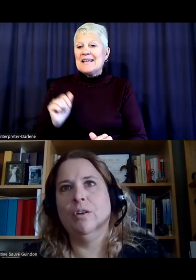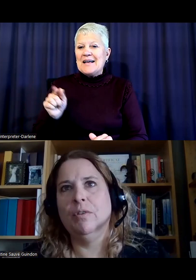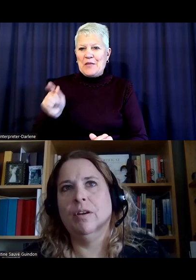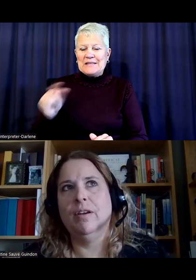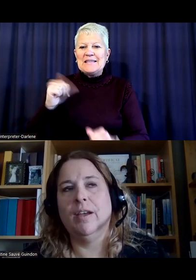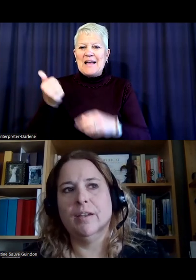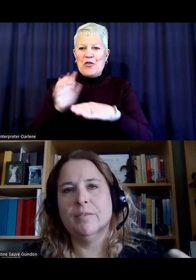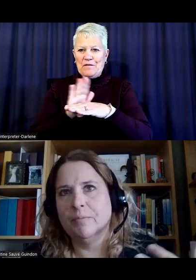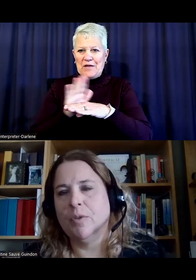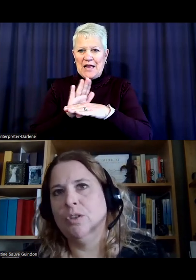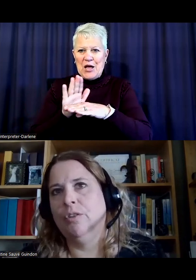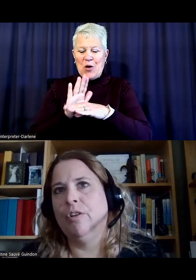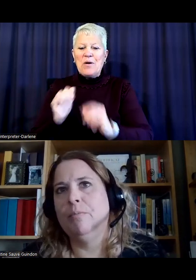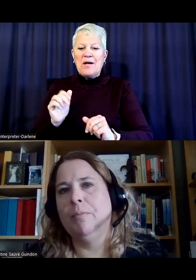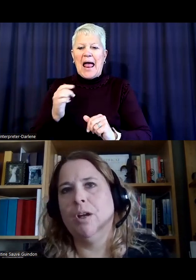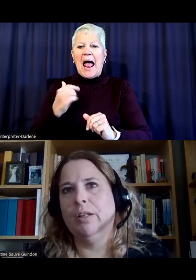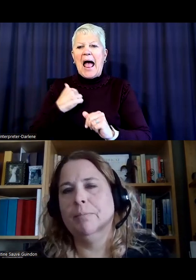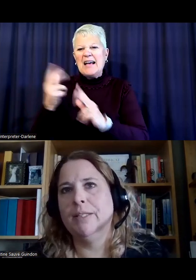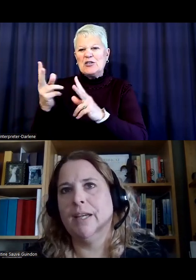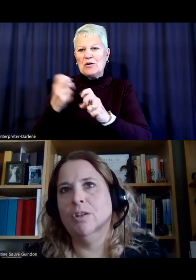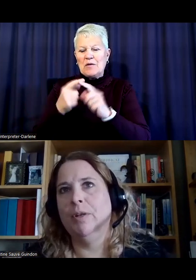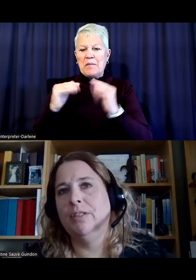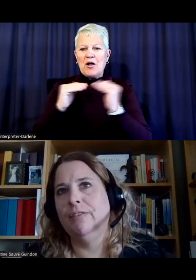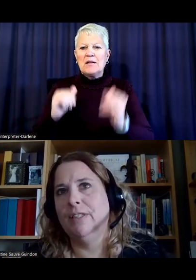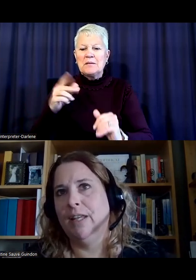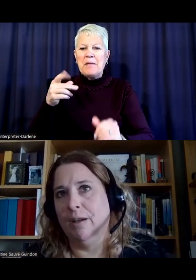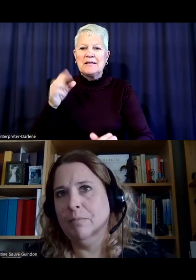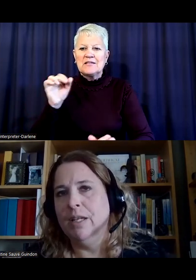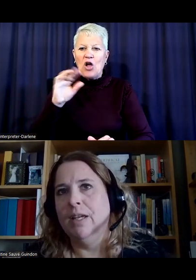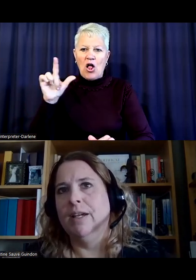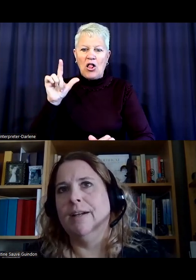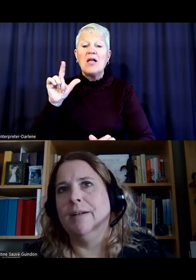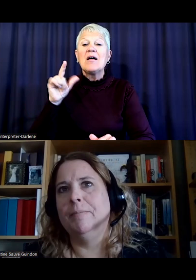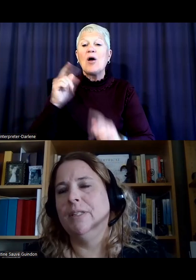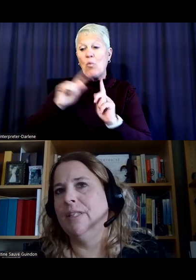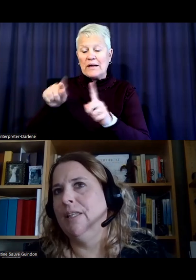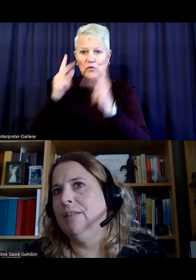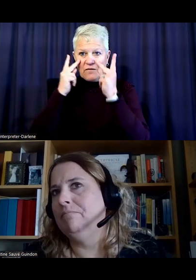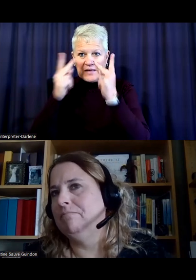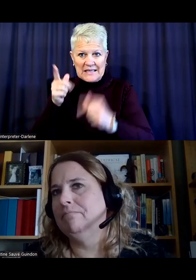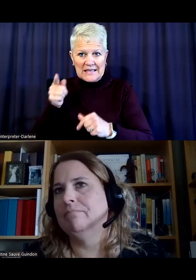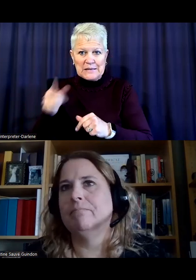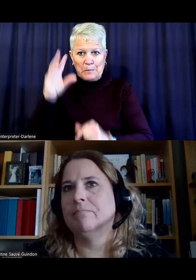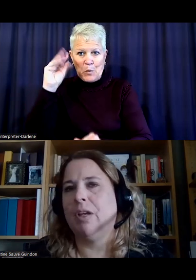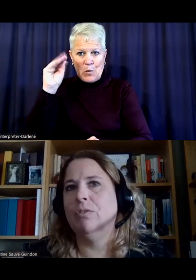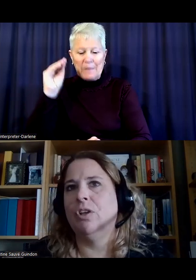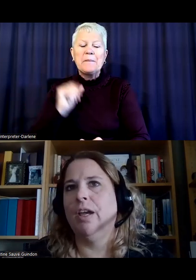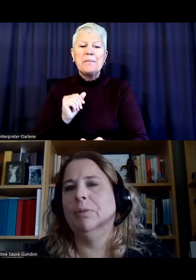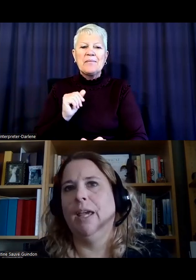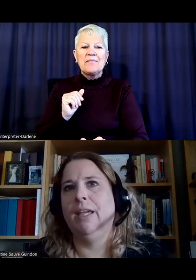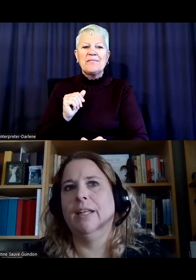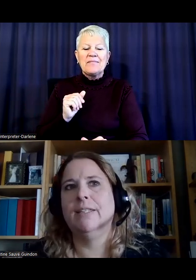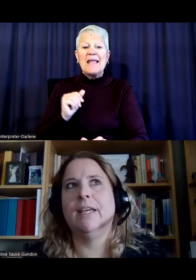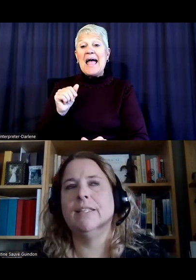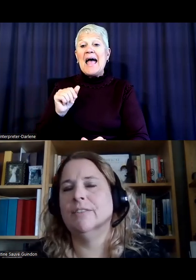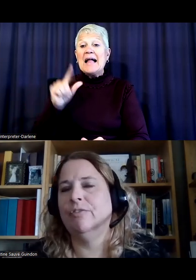video I took from my colleague Pascal, who went to visit him. He's in outside